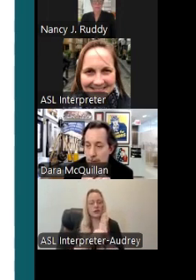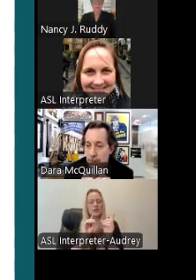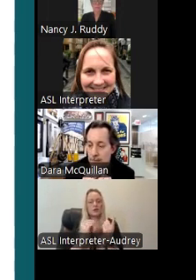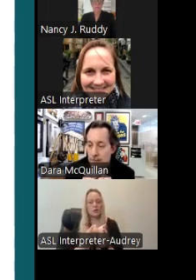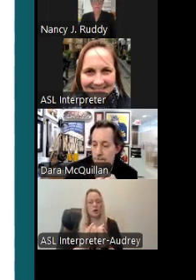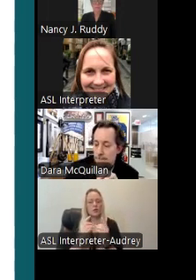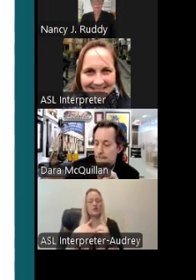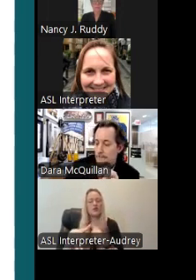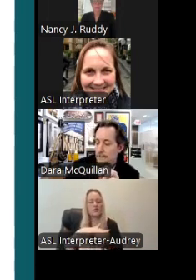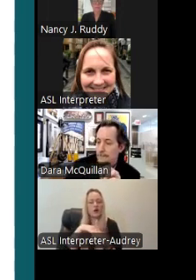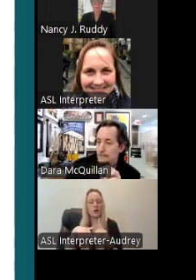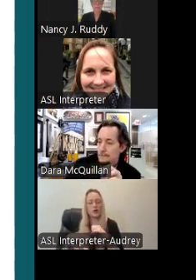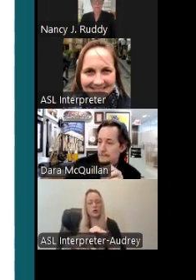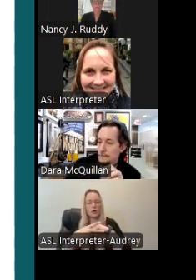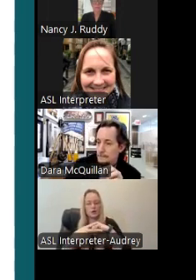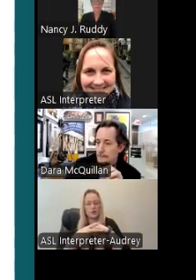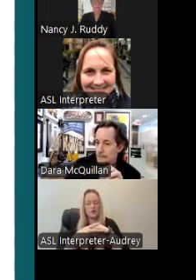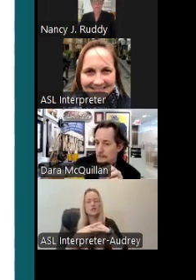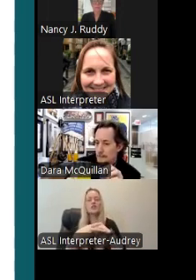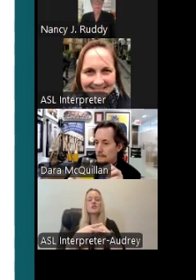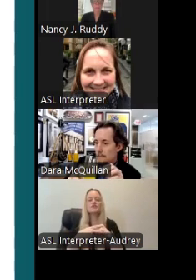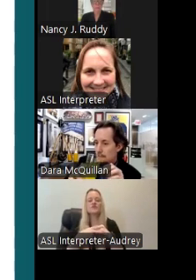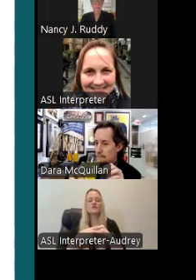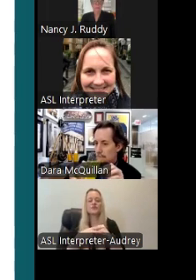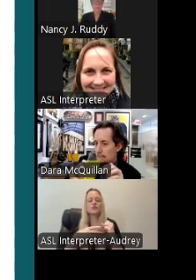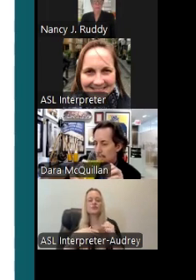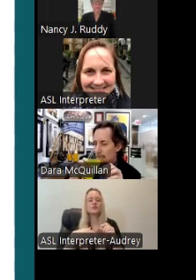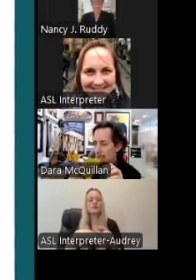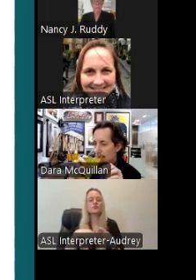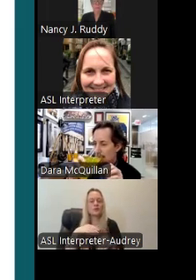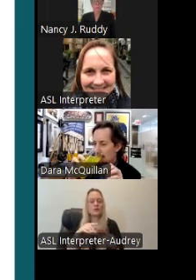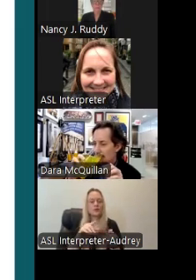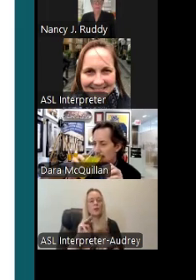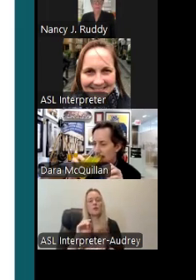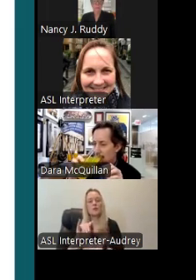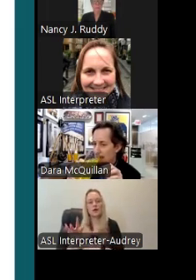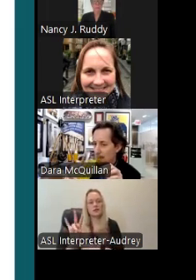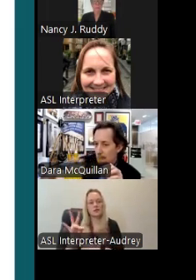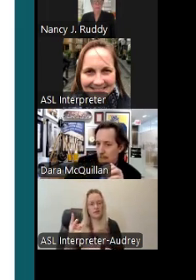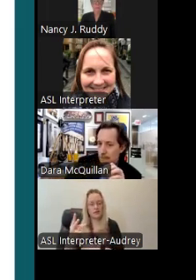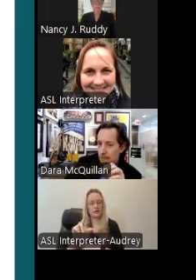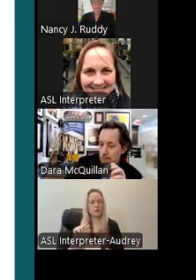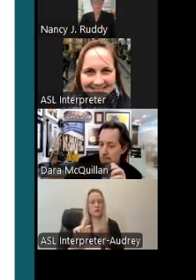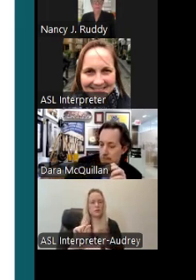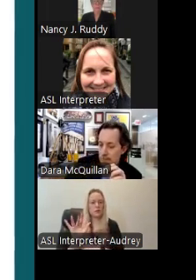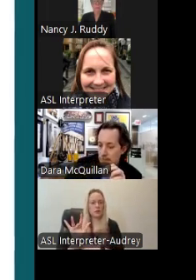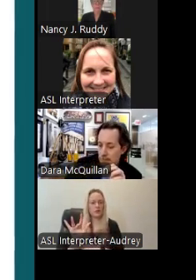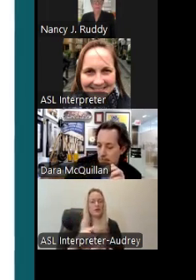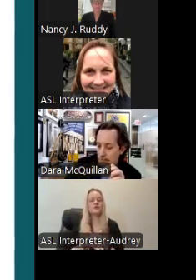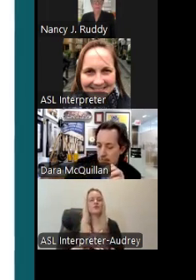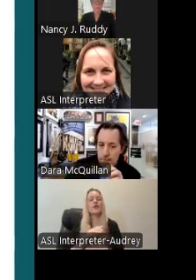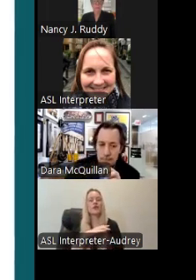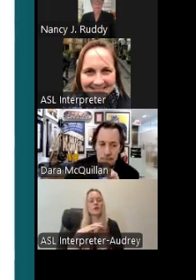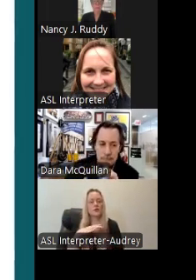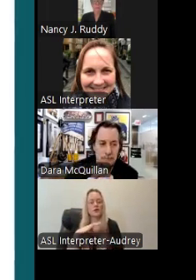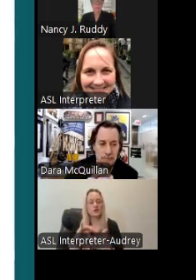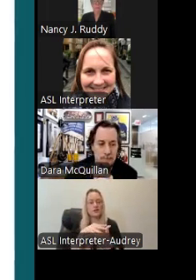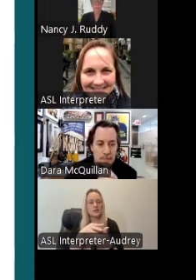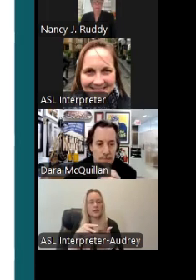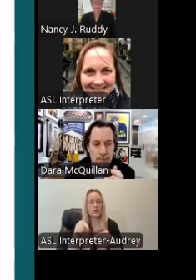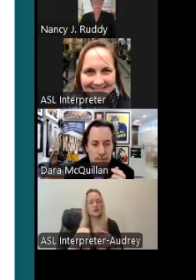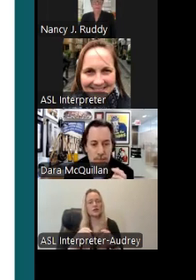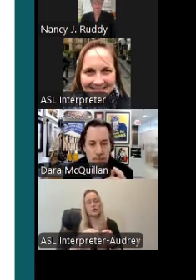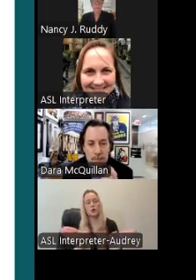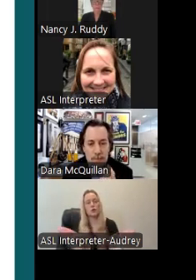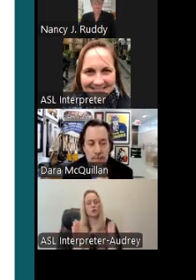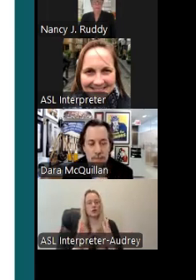Conservation's Environmental Notice Bulletin on May 7th, 2025. Accordingly, the Commission scheduled this scoping